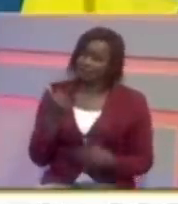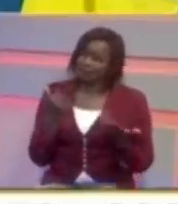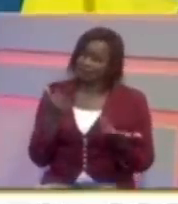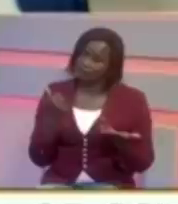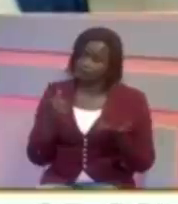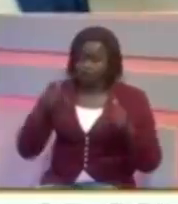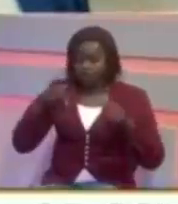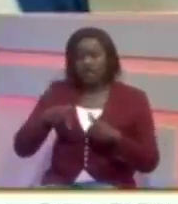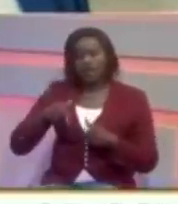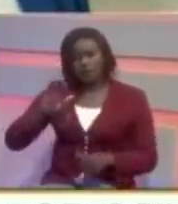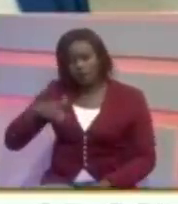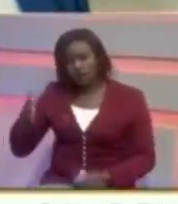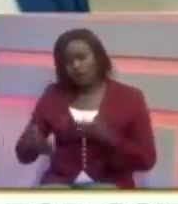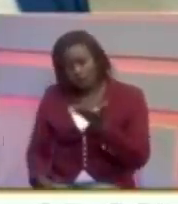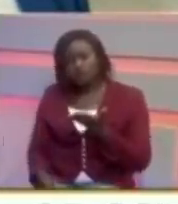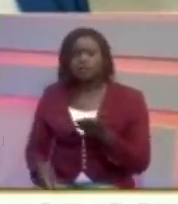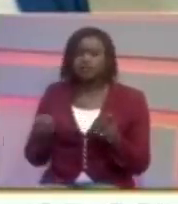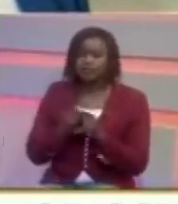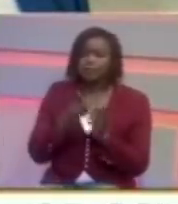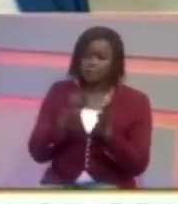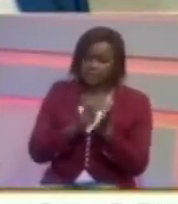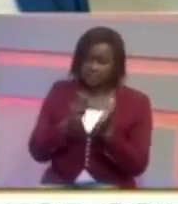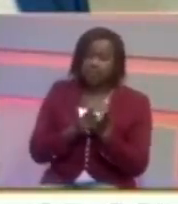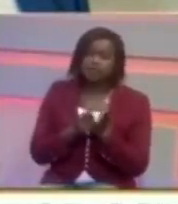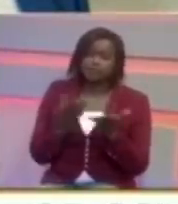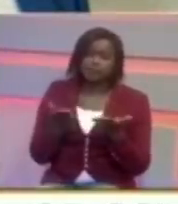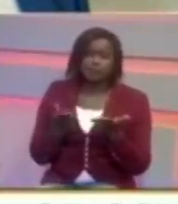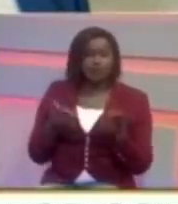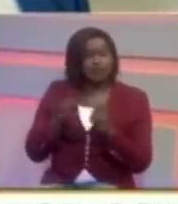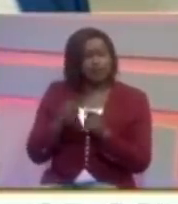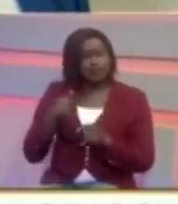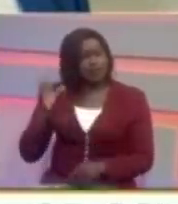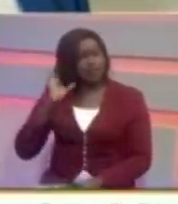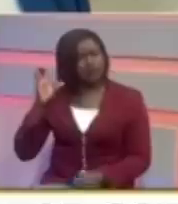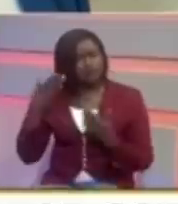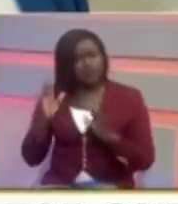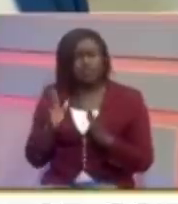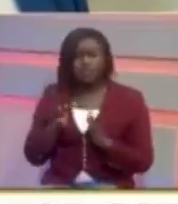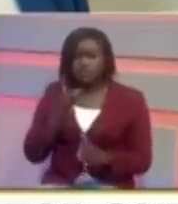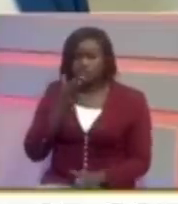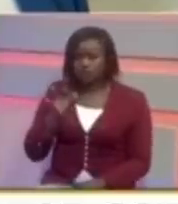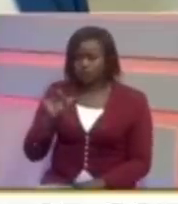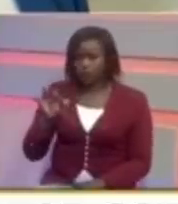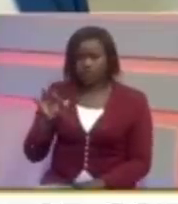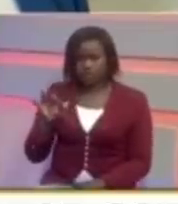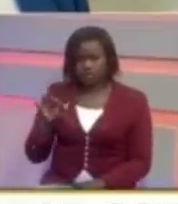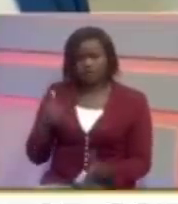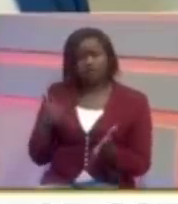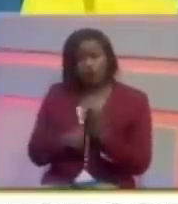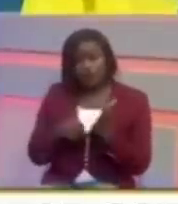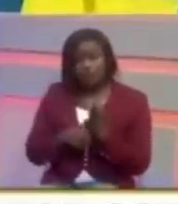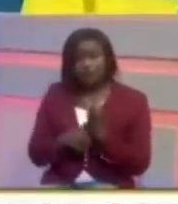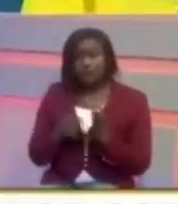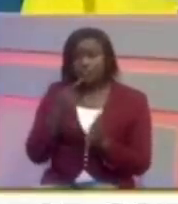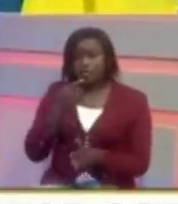The maize was there, but also the beans. I was told that the salt is a problem, that the salt